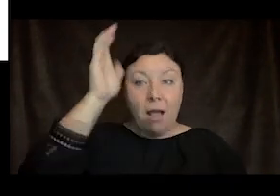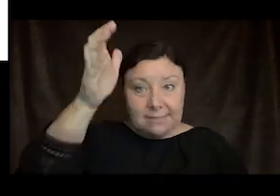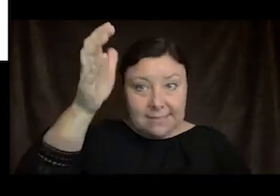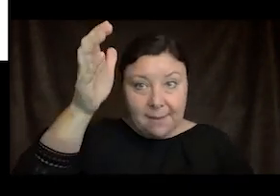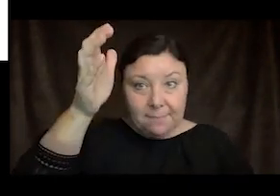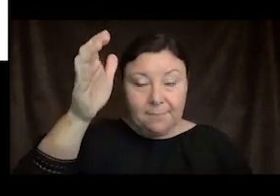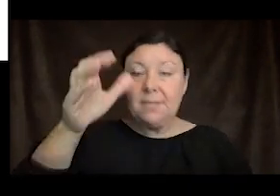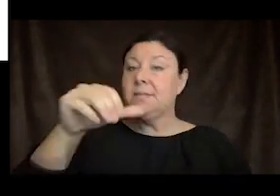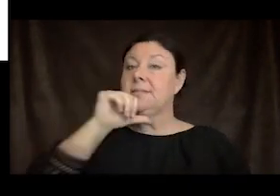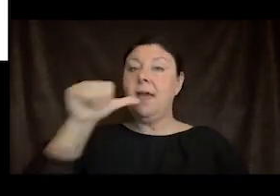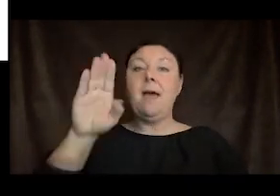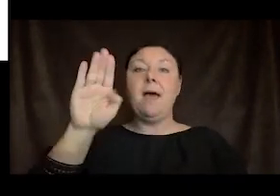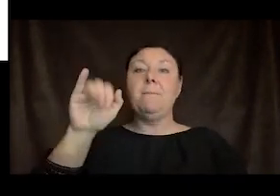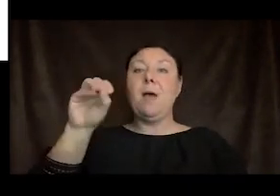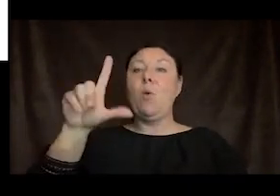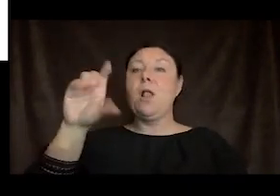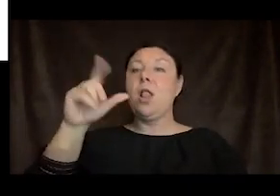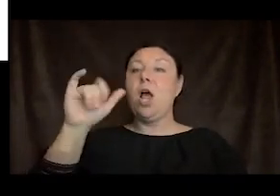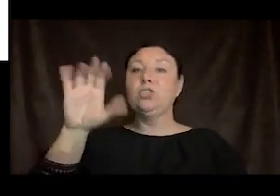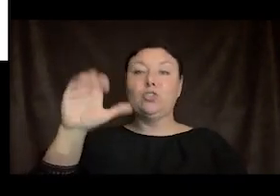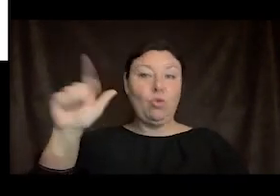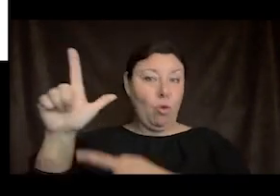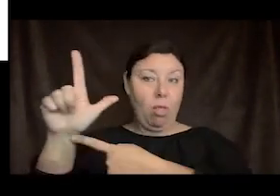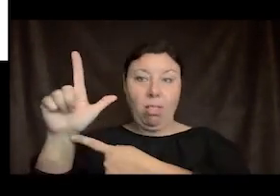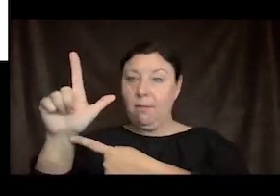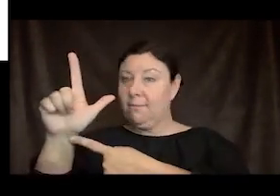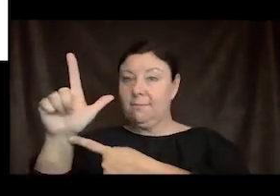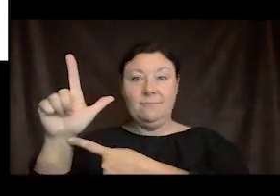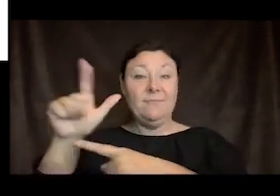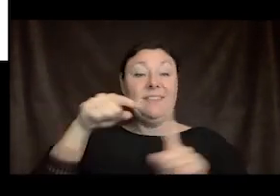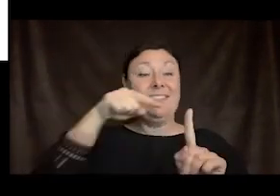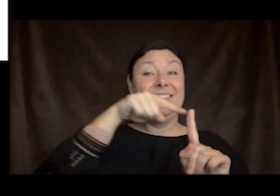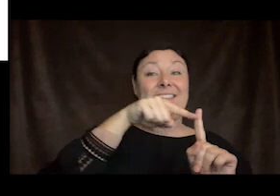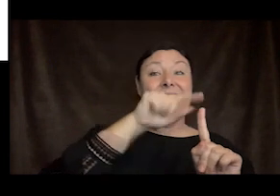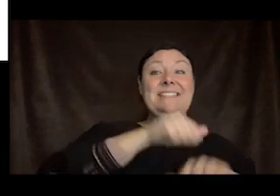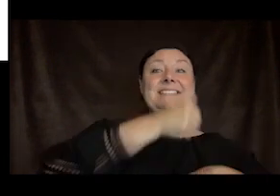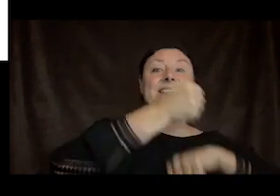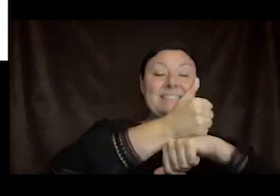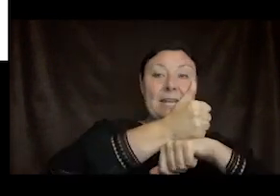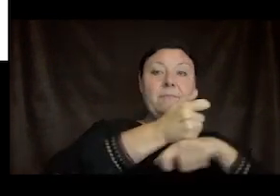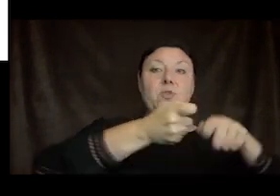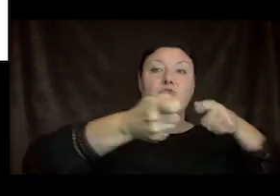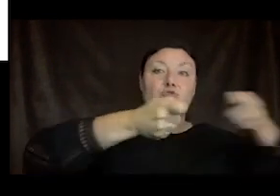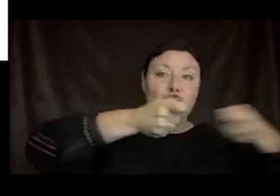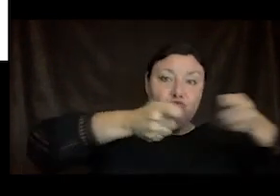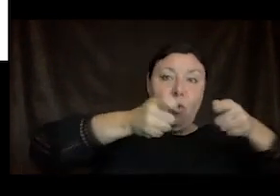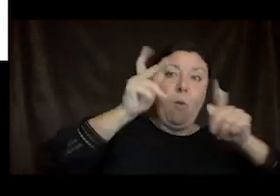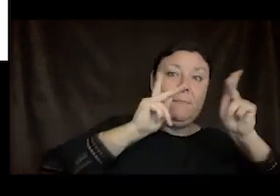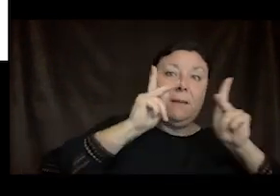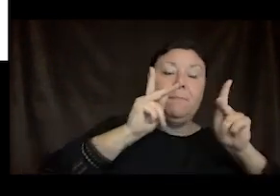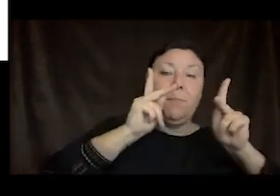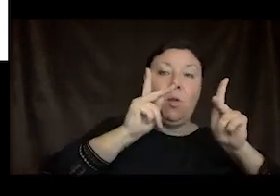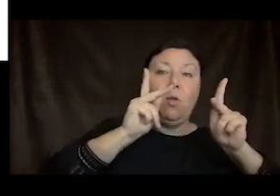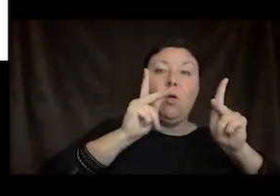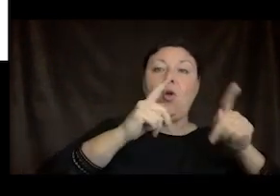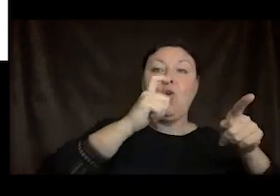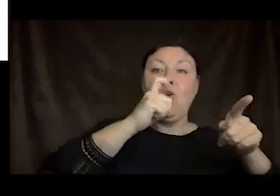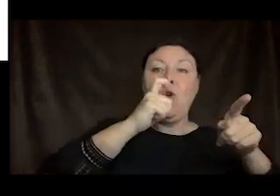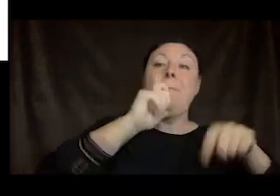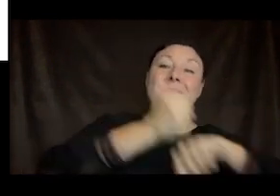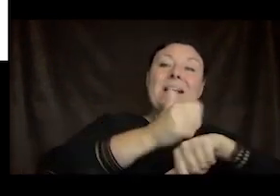not biological. It's set up to govern or control people on the basis of the color of their skin. And